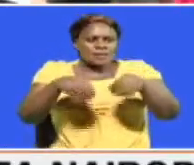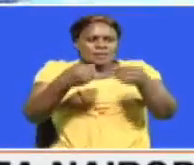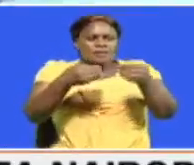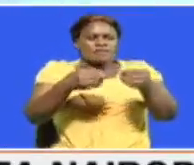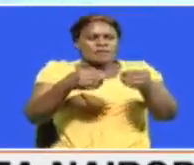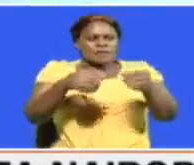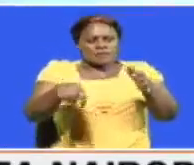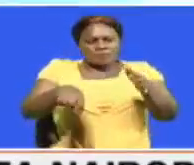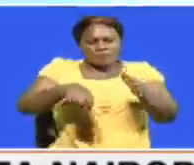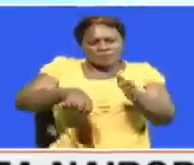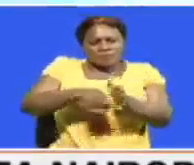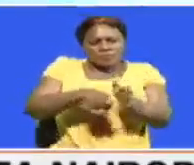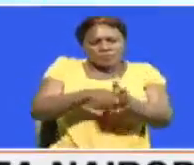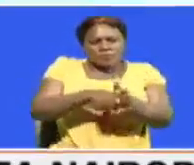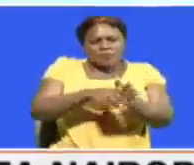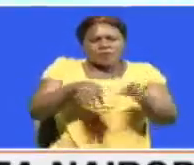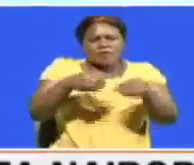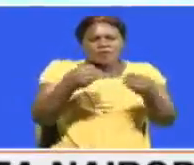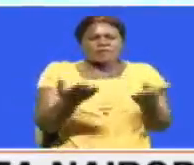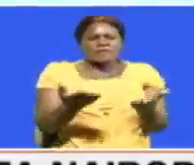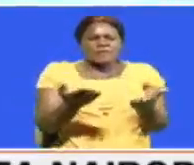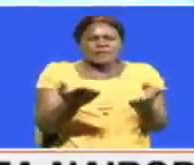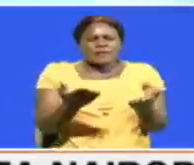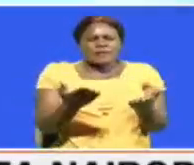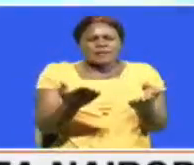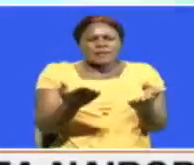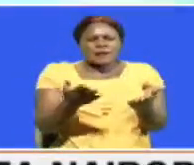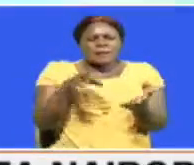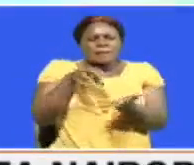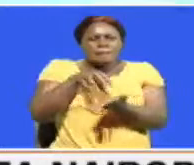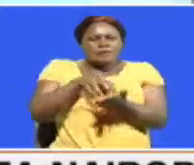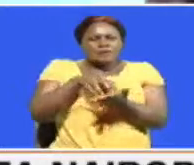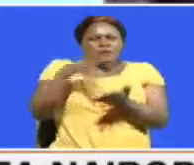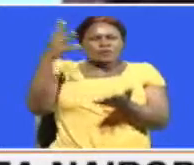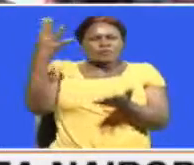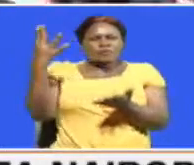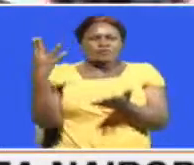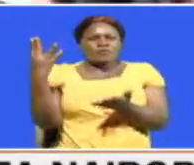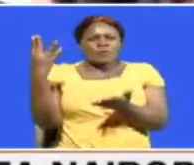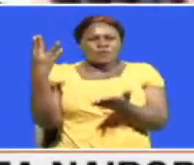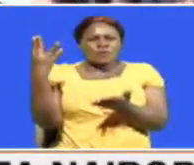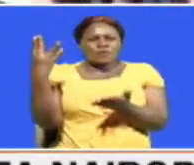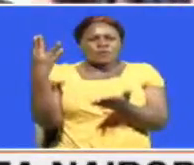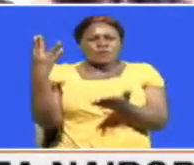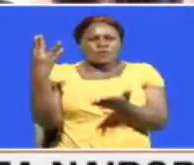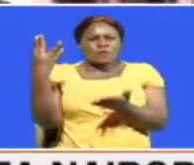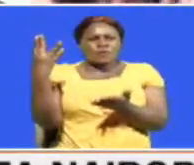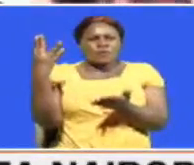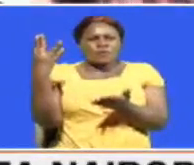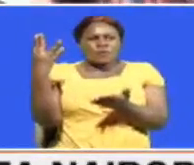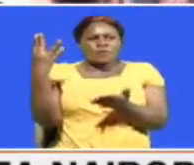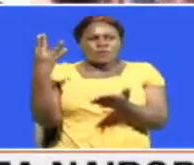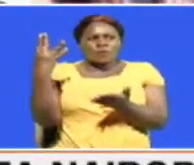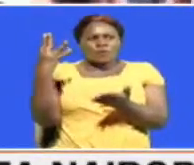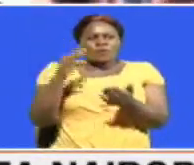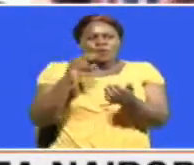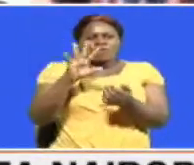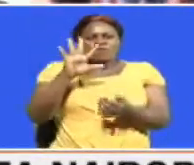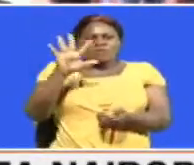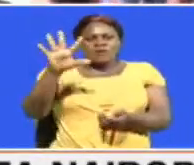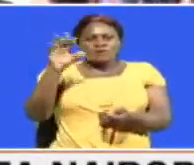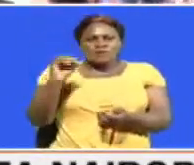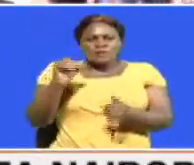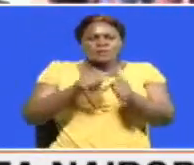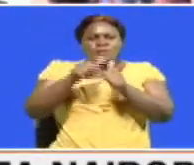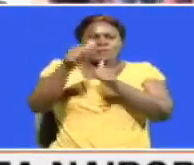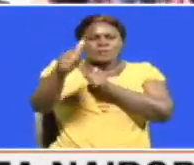we won relays for the medley relay, we emerged position 4, and in the 50 meters